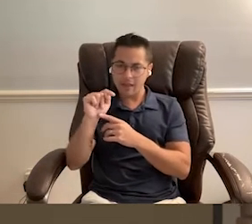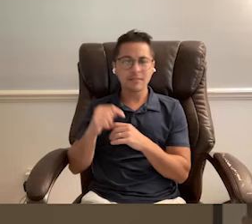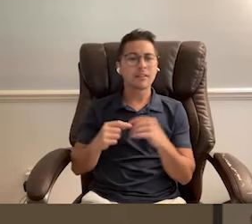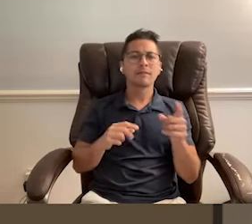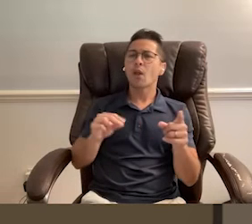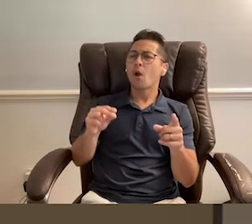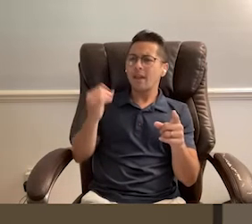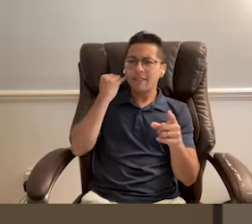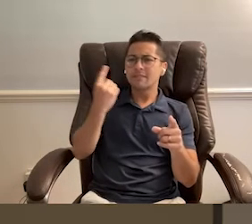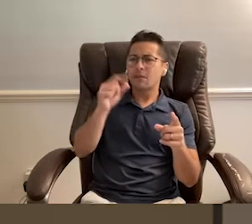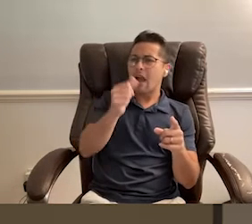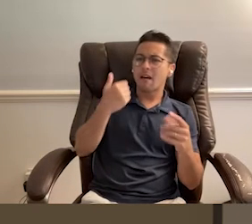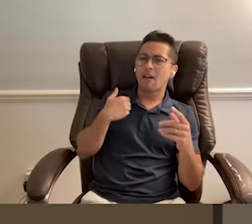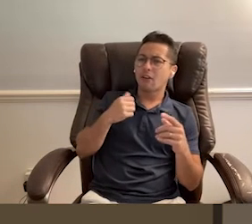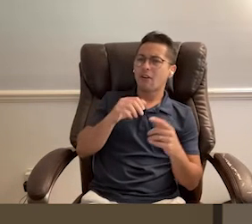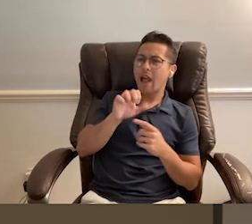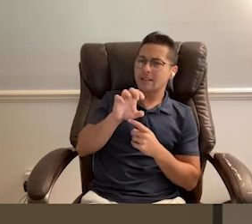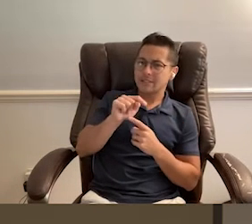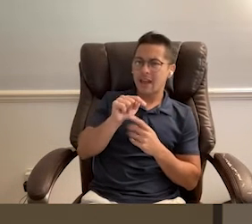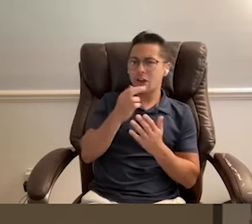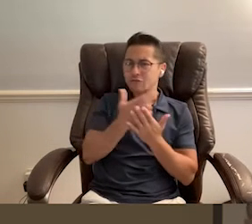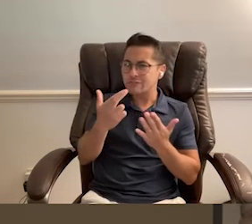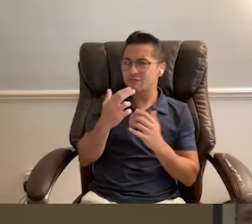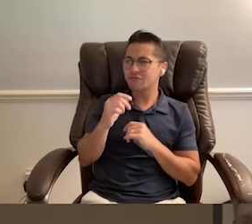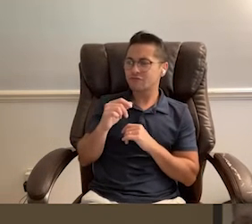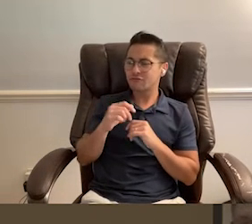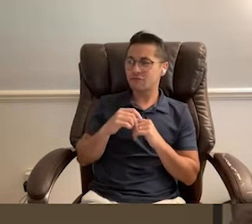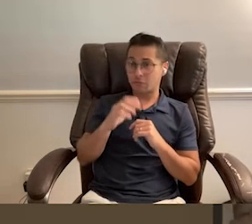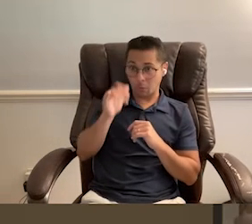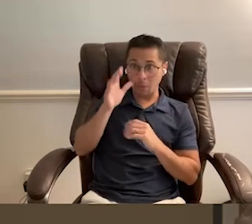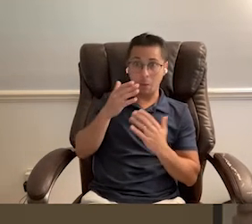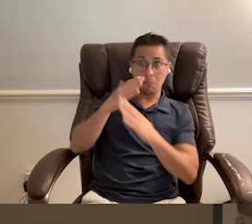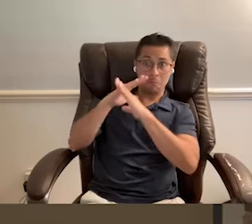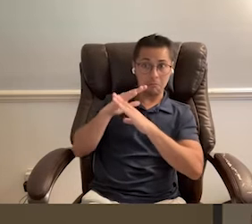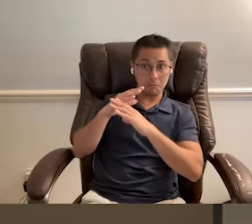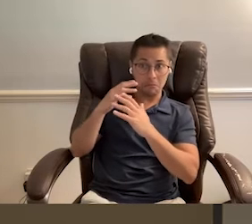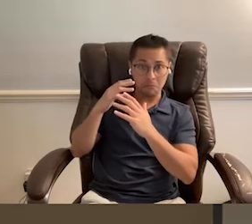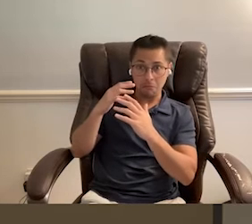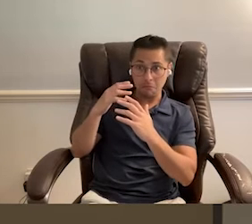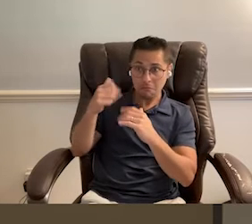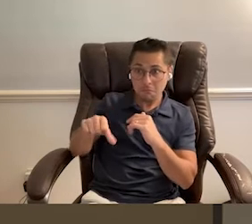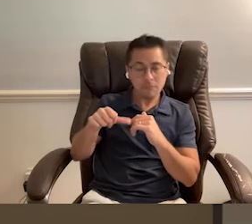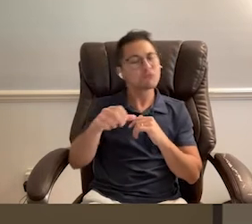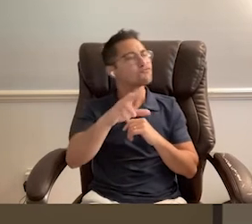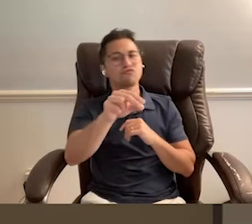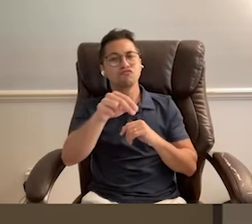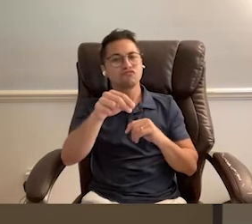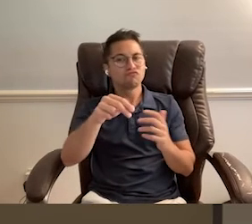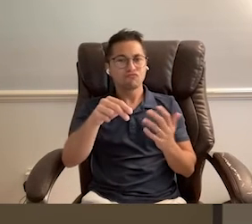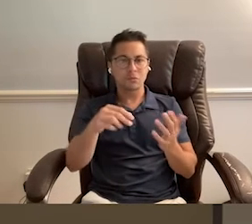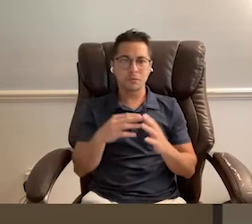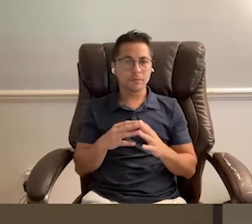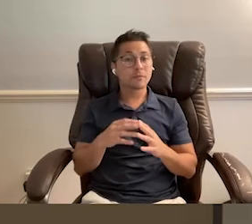assets or resources or other means, does that prohibit them from an ABLE account? No. Okay. No, right? Because we see, you